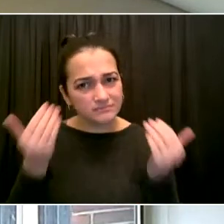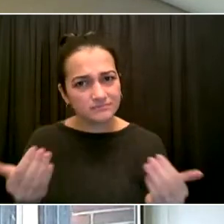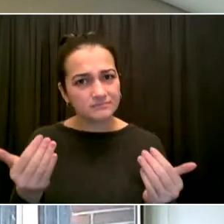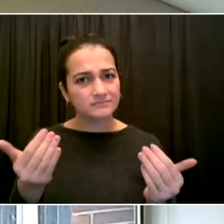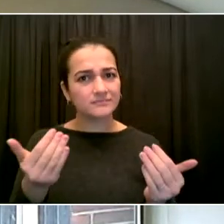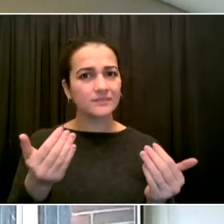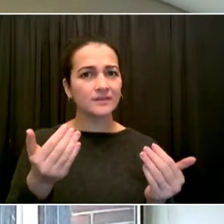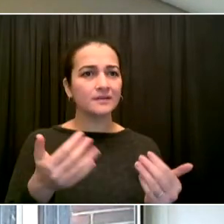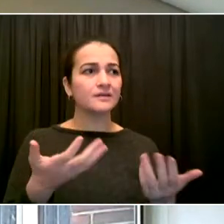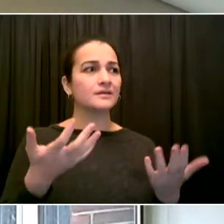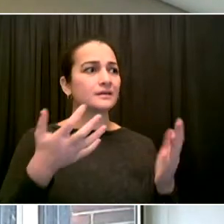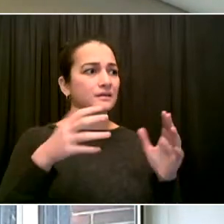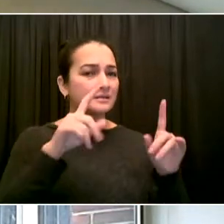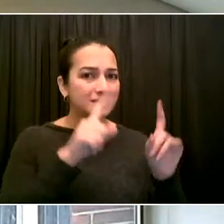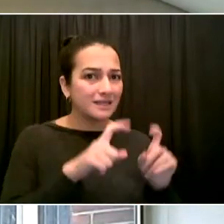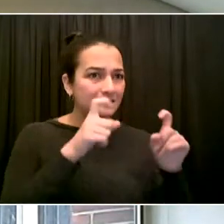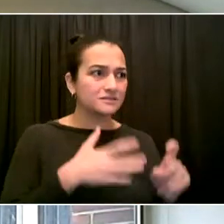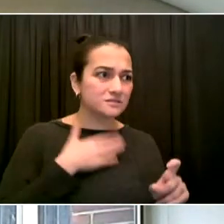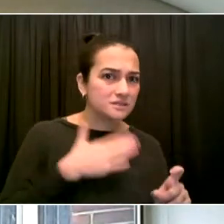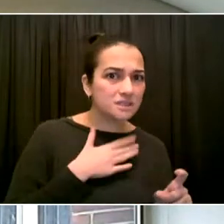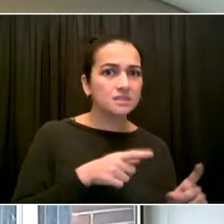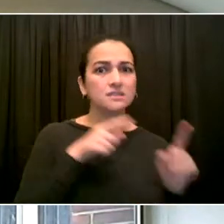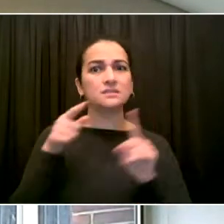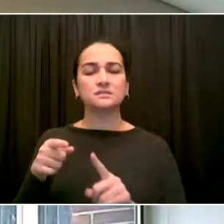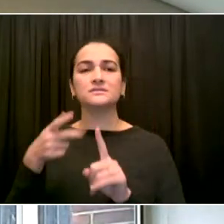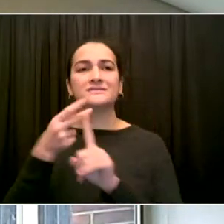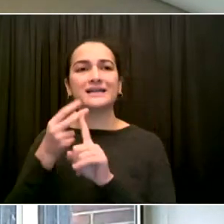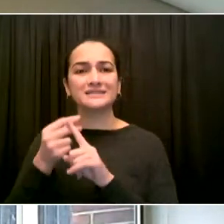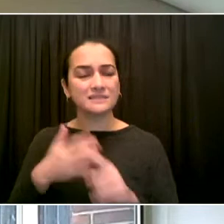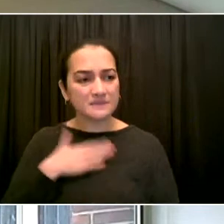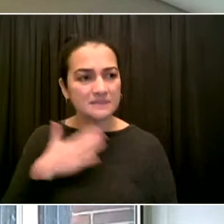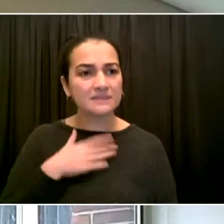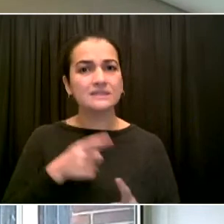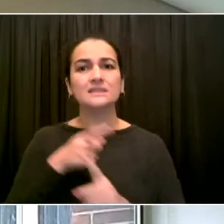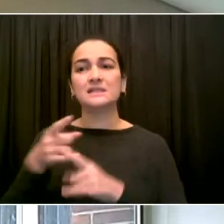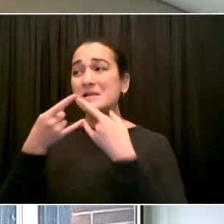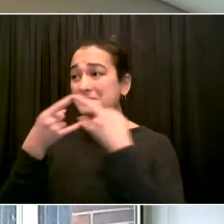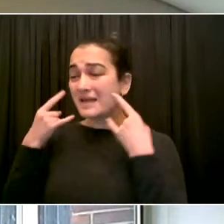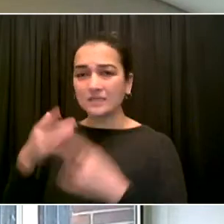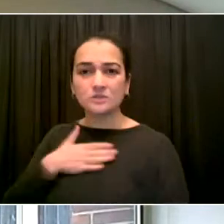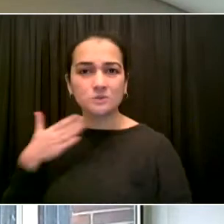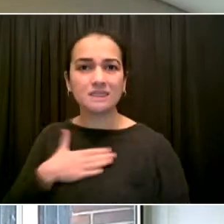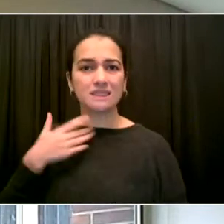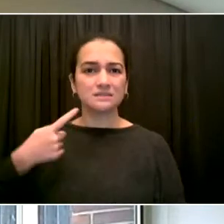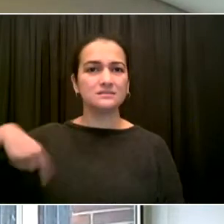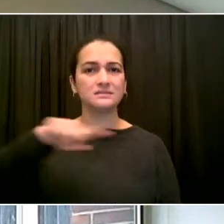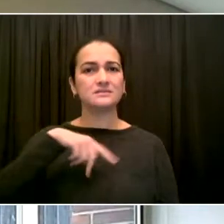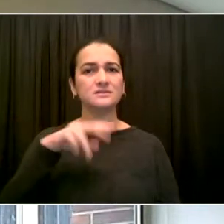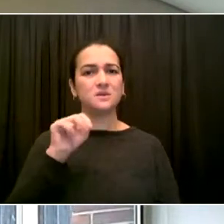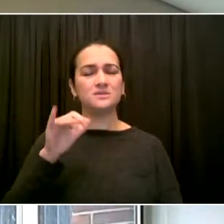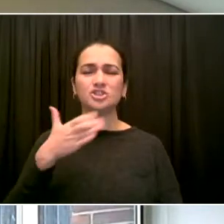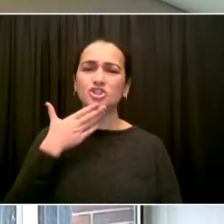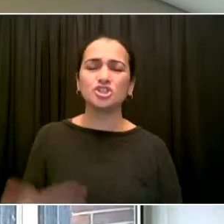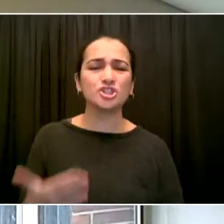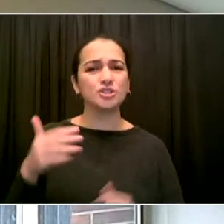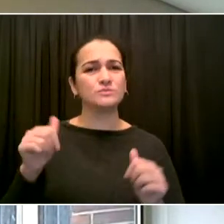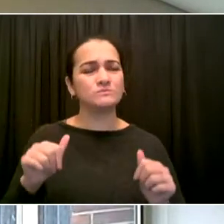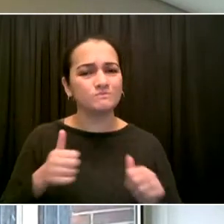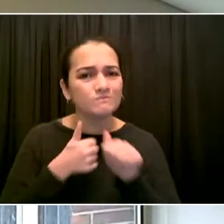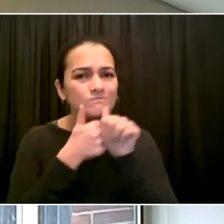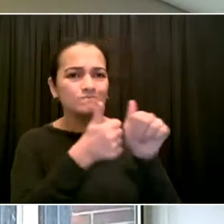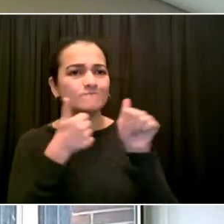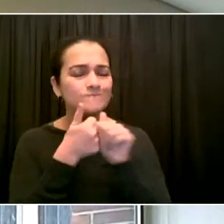much testing day by day as we were at the peak of our second wave in New York City. On many days, we're doing more than 100,000 tests in a given